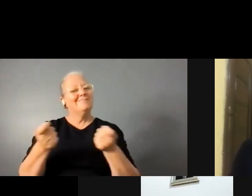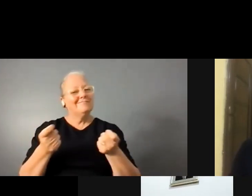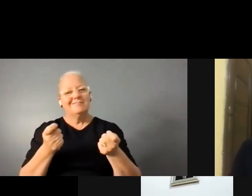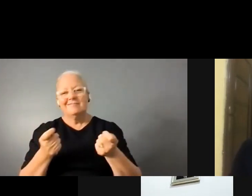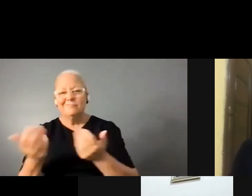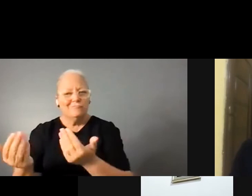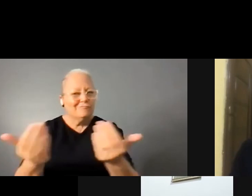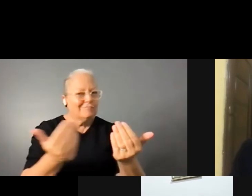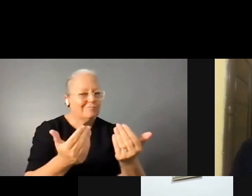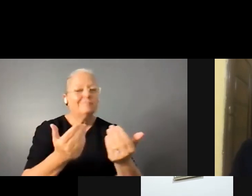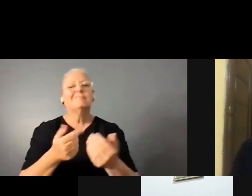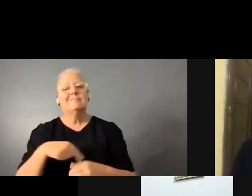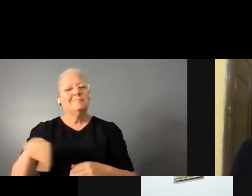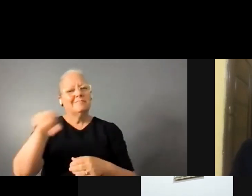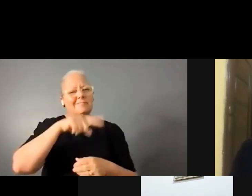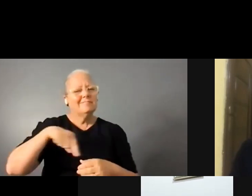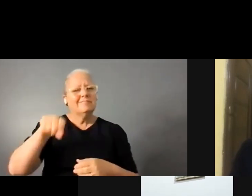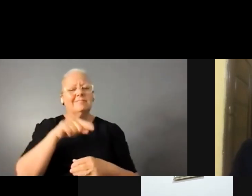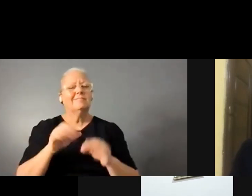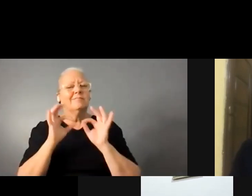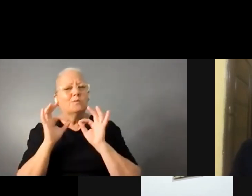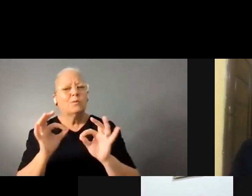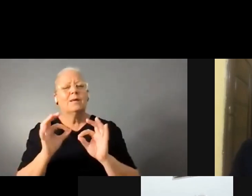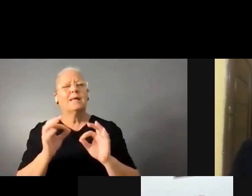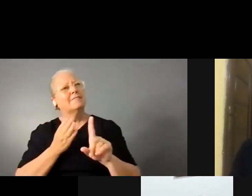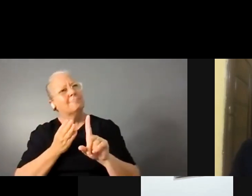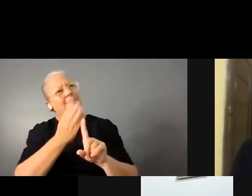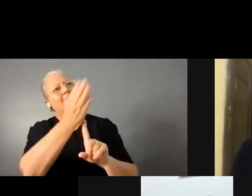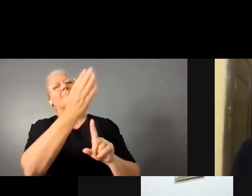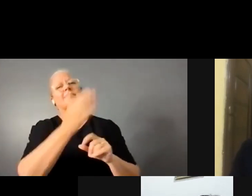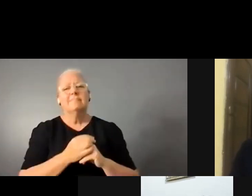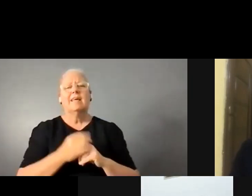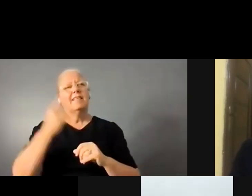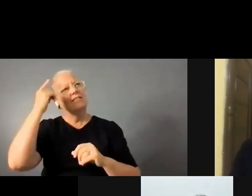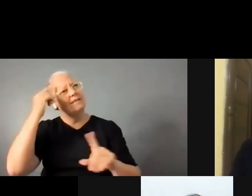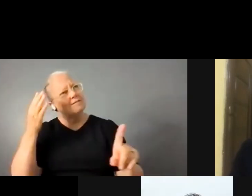have great levels of ambition and great successes.